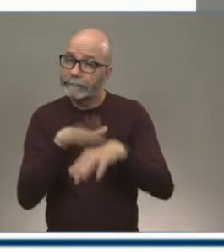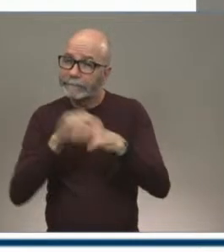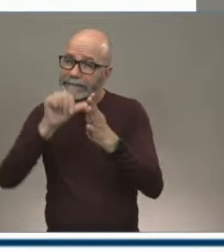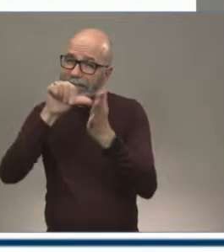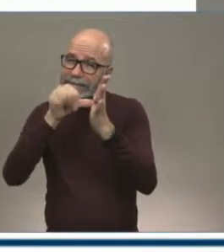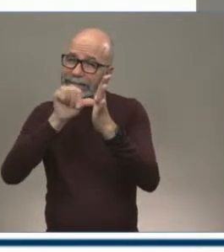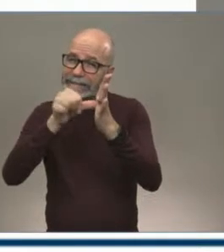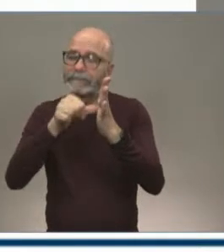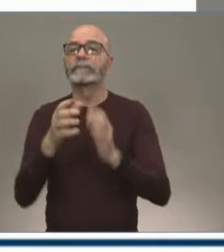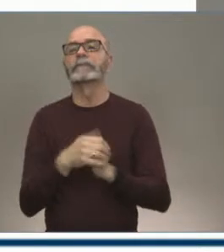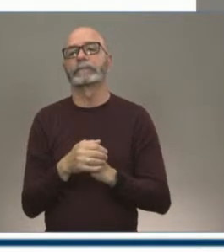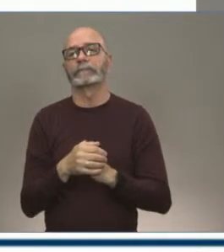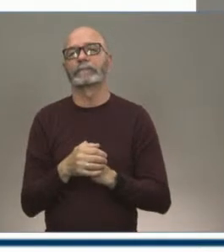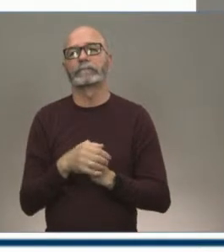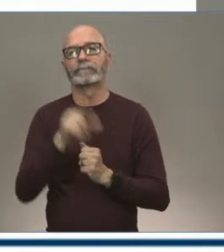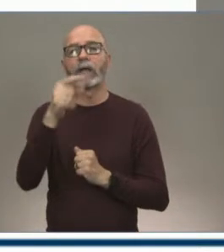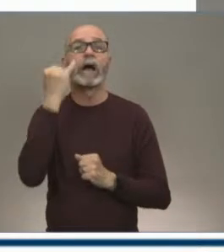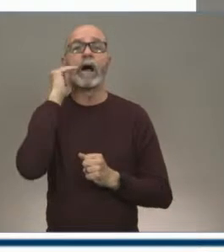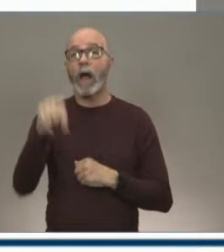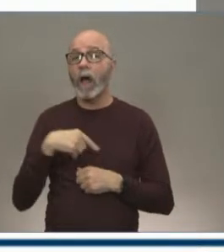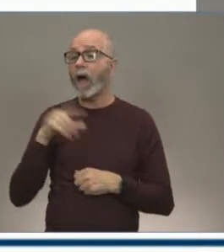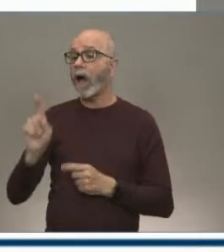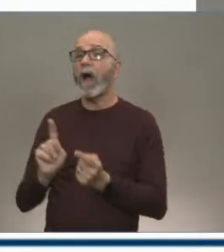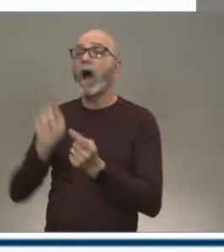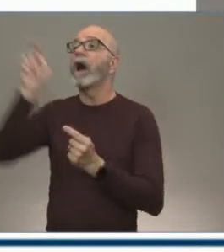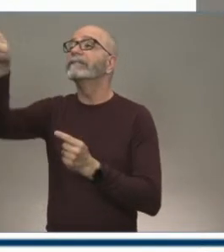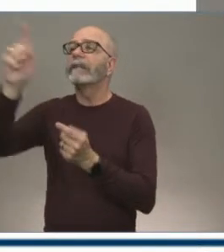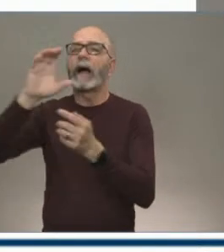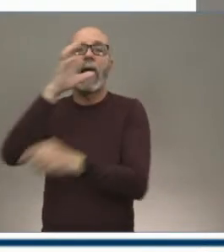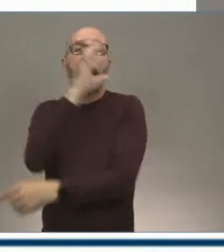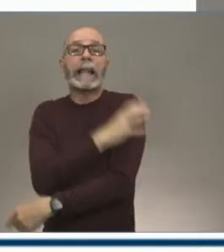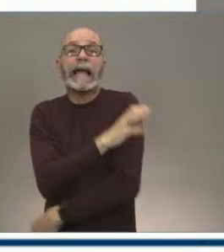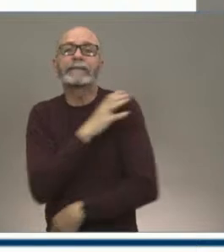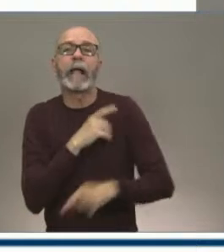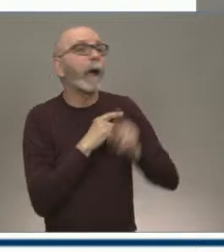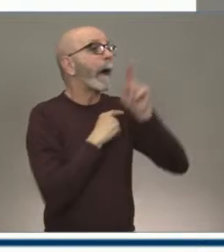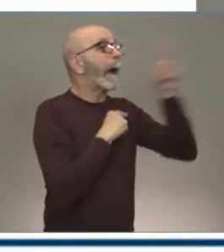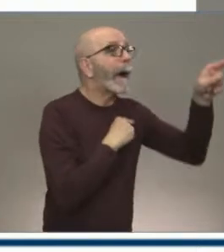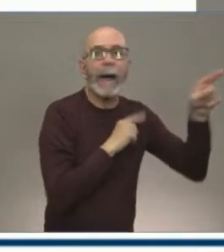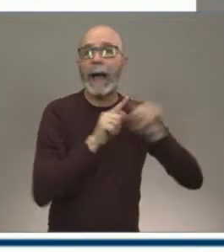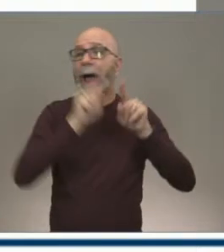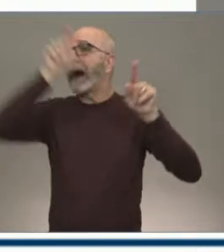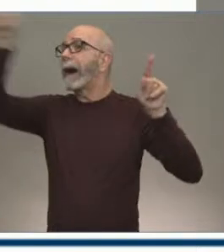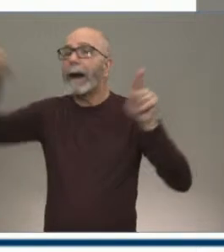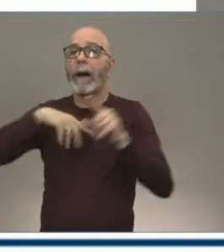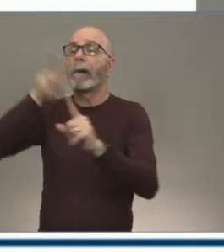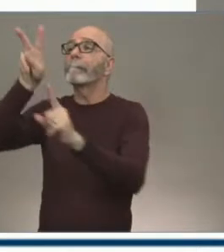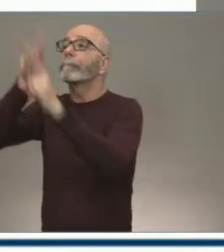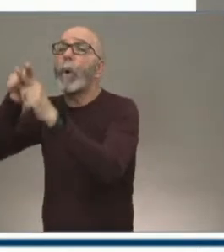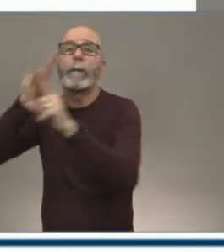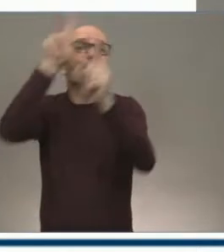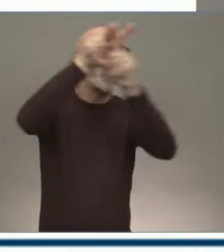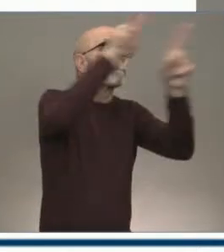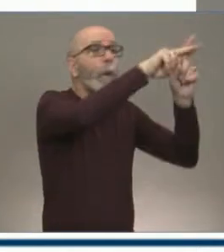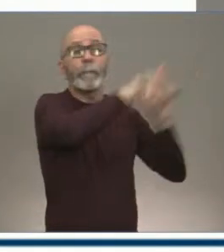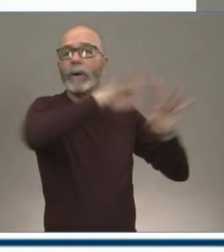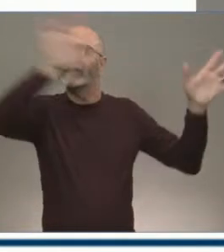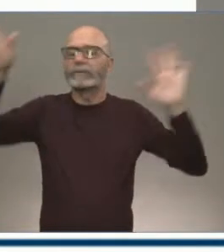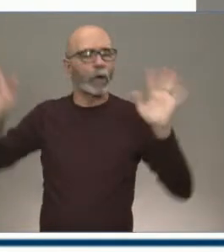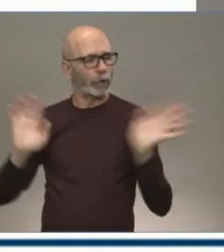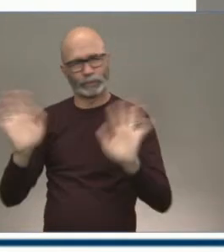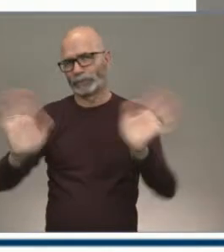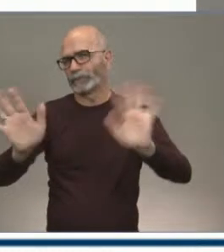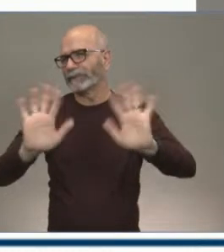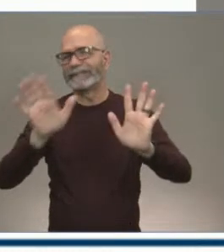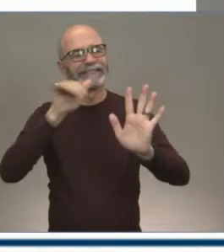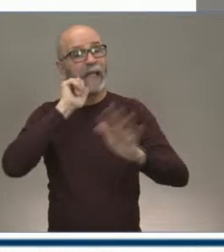the individual locations or the individual clinics to make an appointment. Those clinics are not set up directly to do